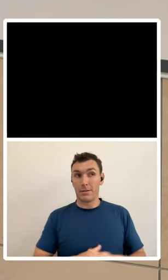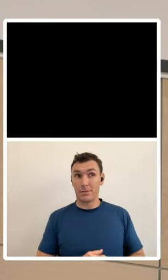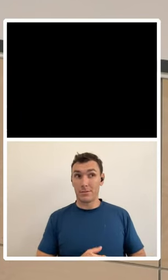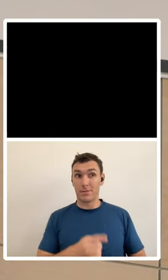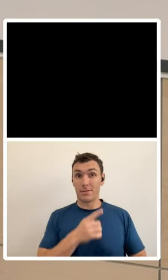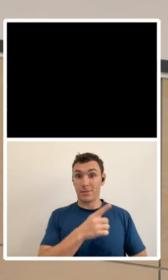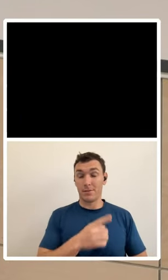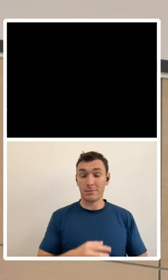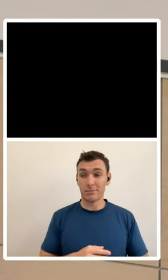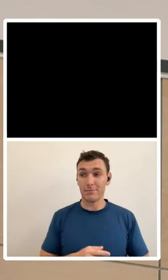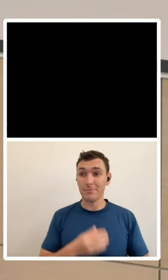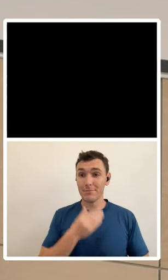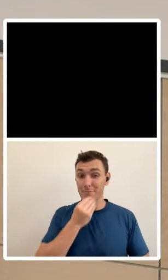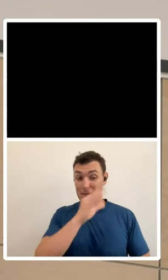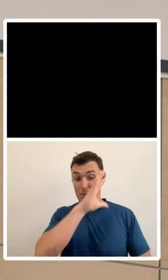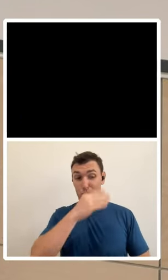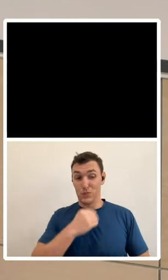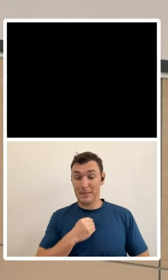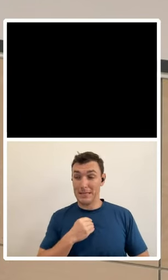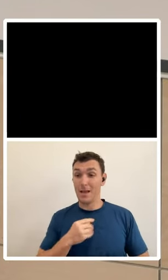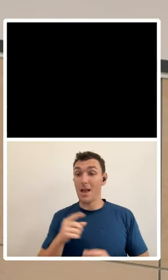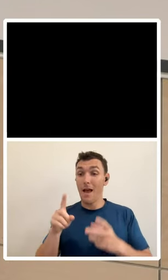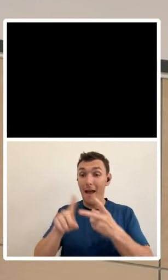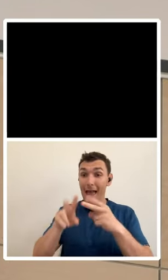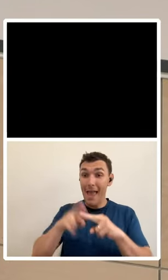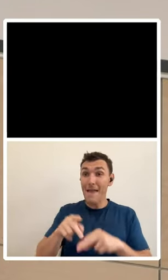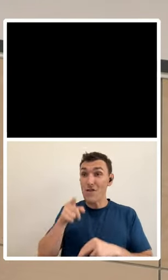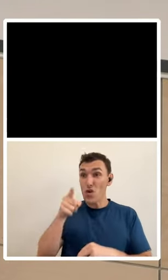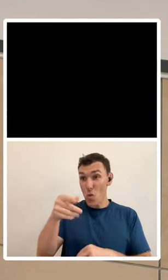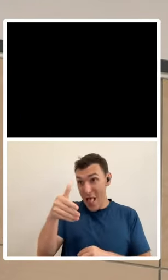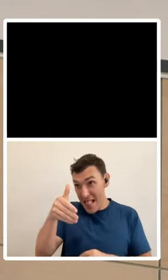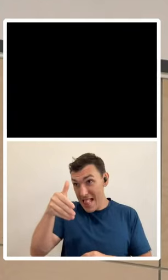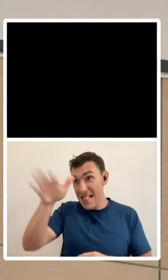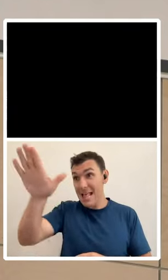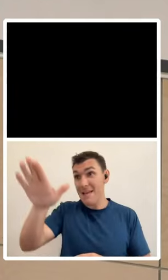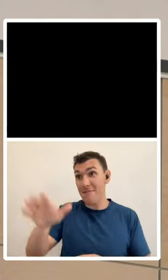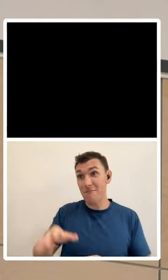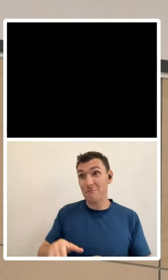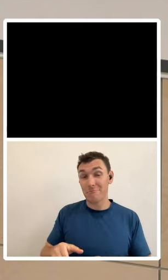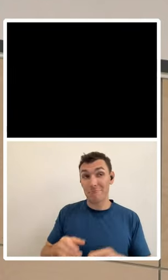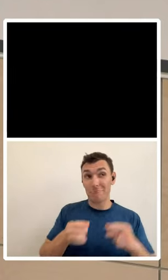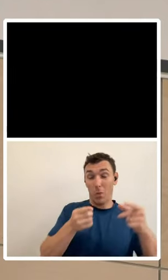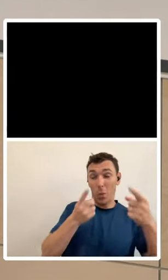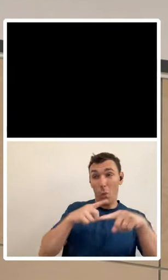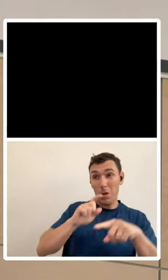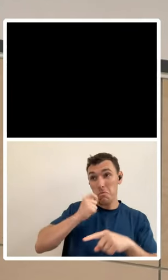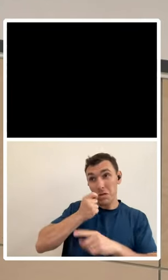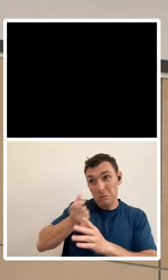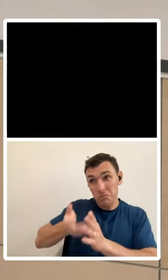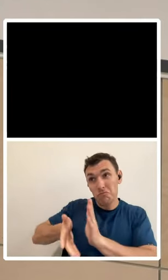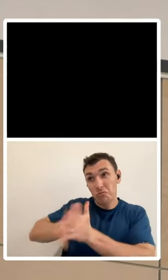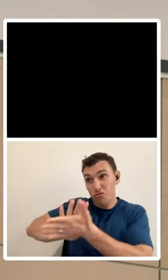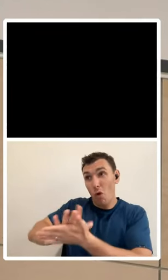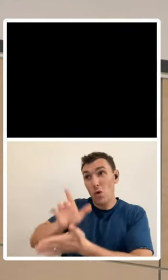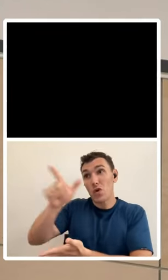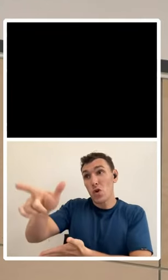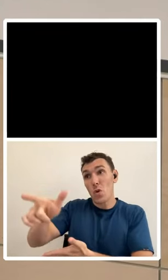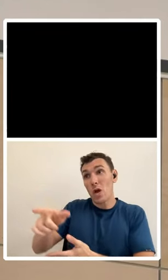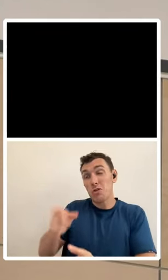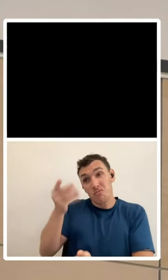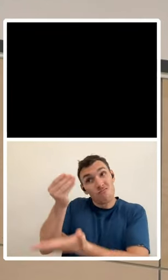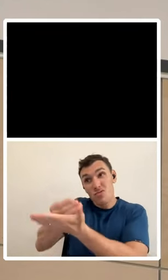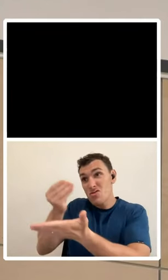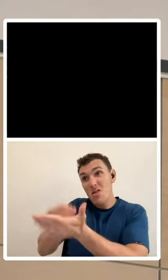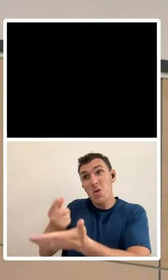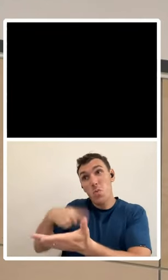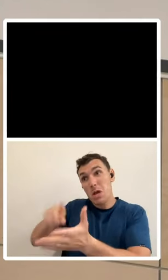basically. We're going to take everything you've ever had, you'll be left with nothing. He literally says to me, I think you're a good person, but bad things